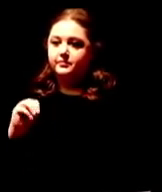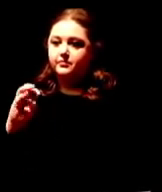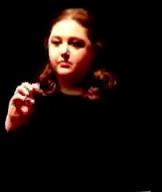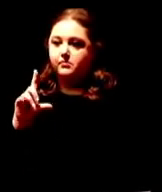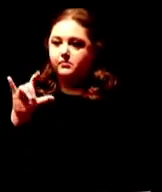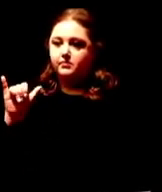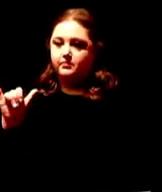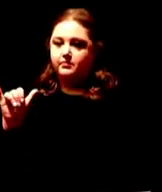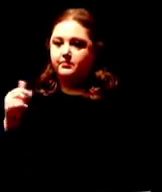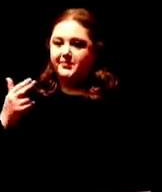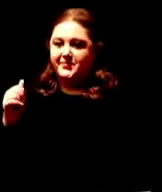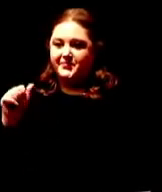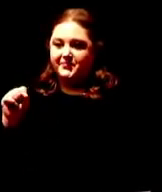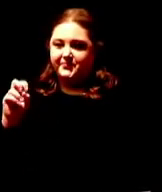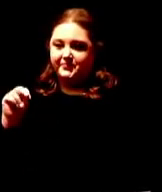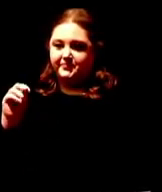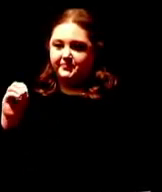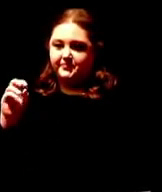Molly Hansen.